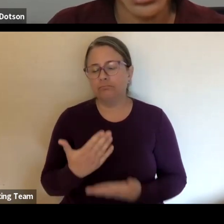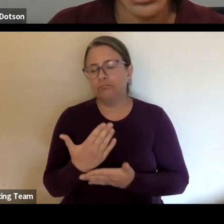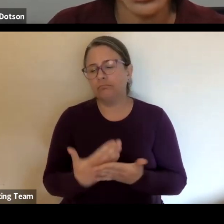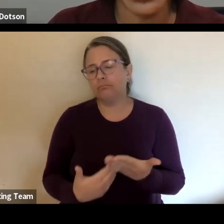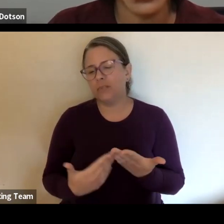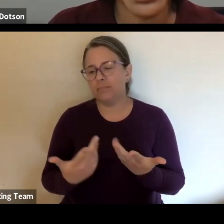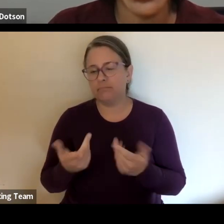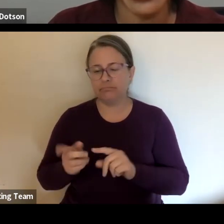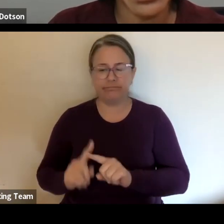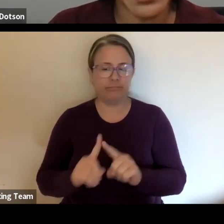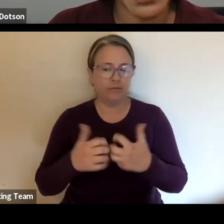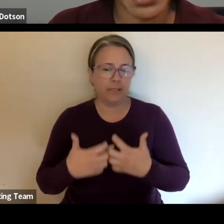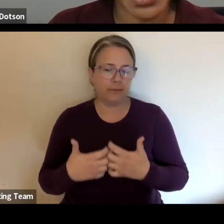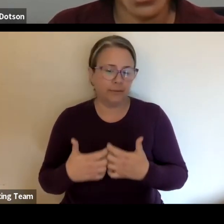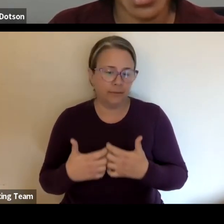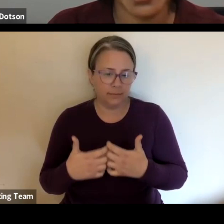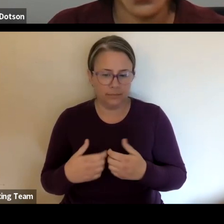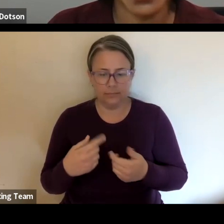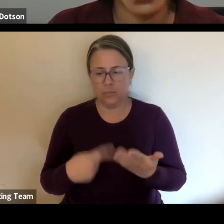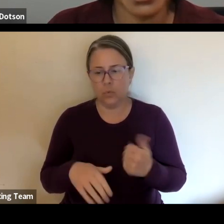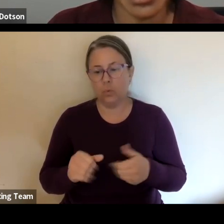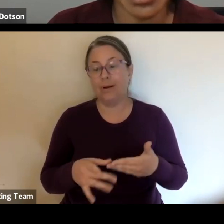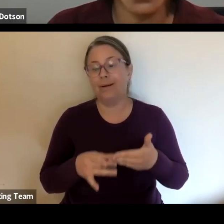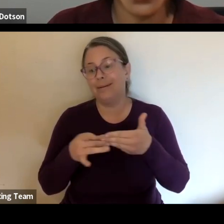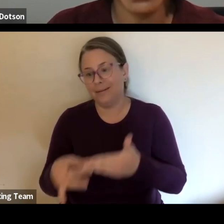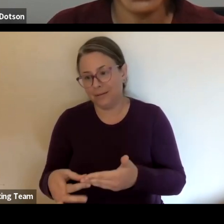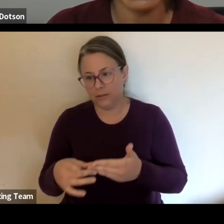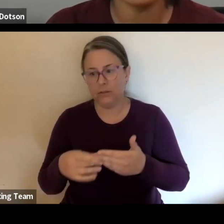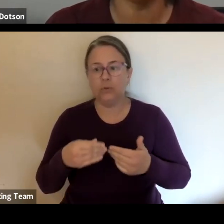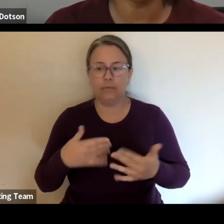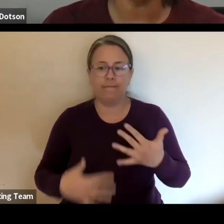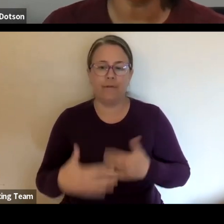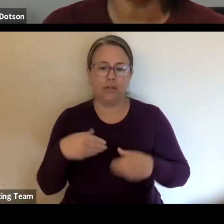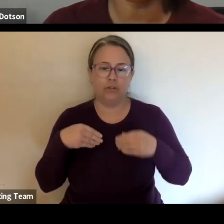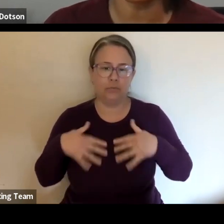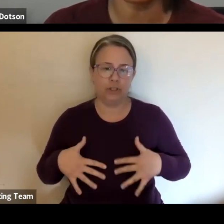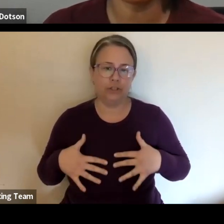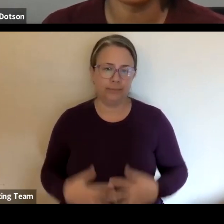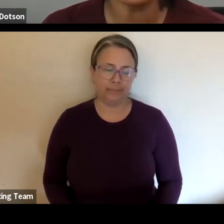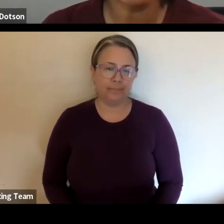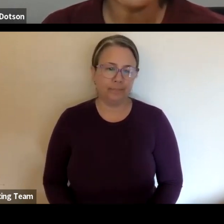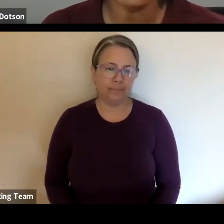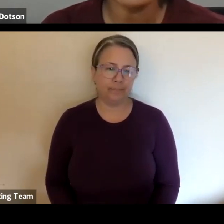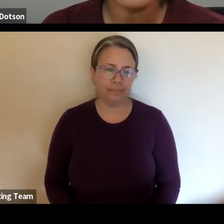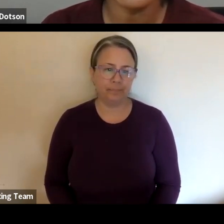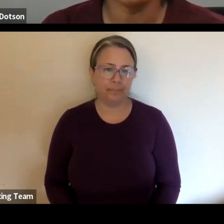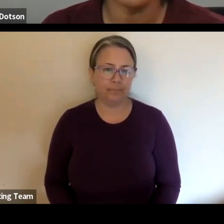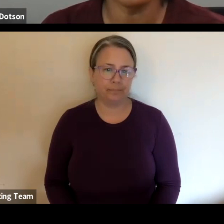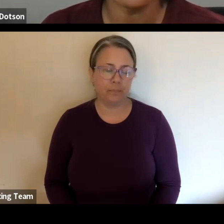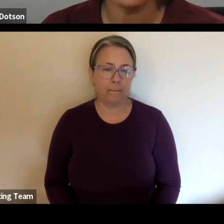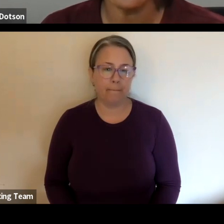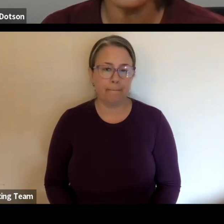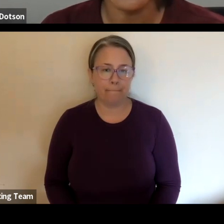to vascular depression. And so as you can see, there are